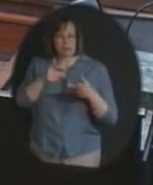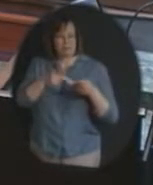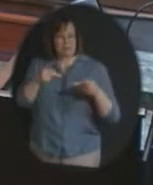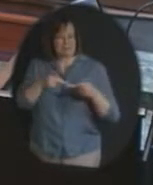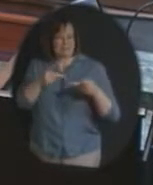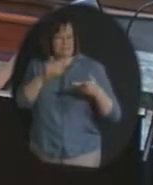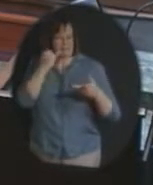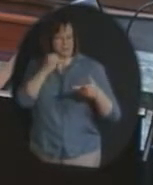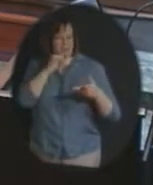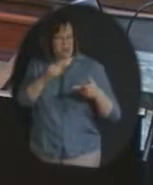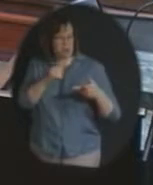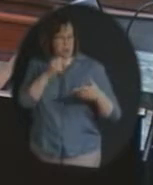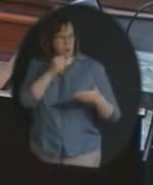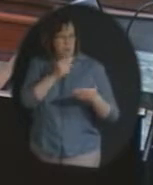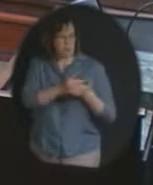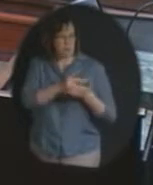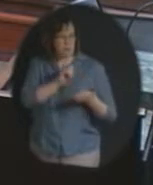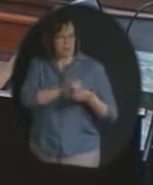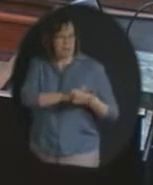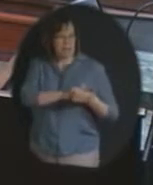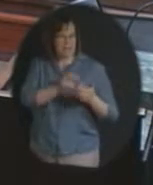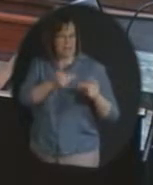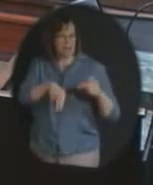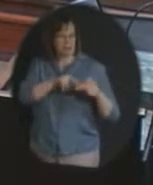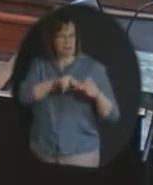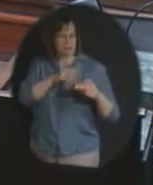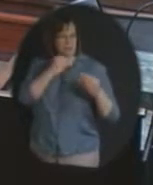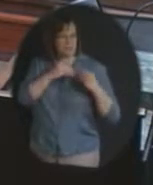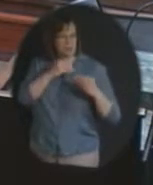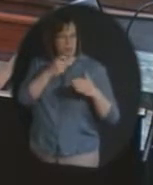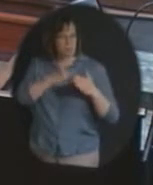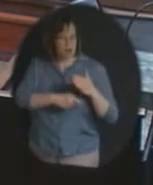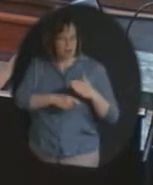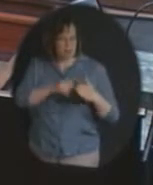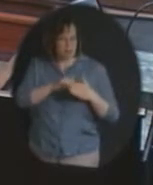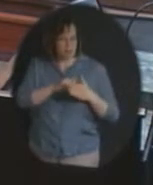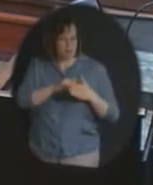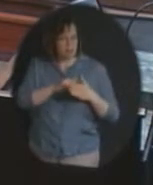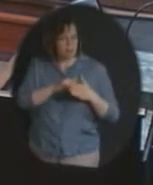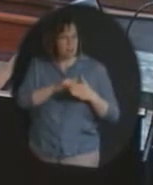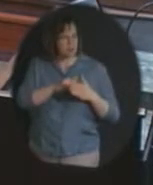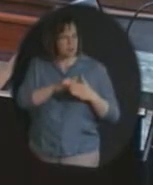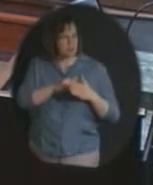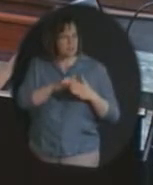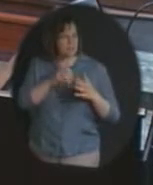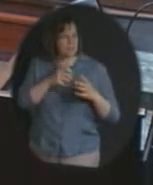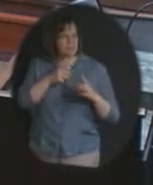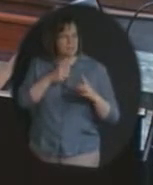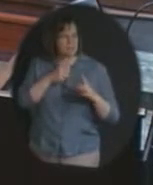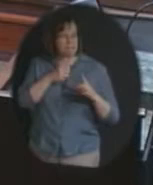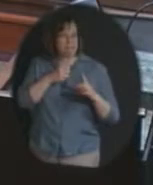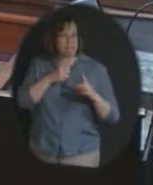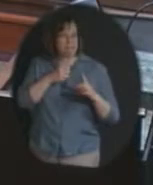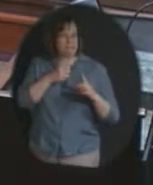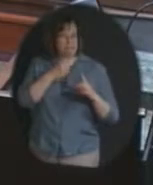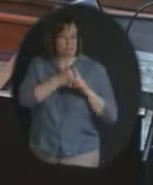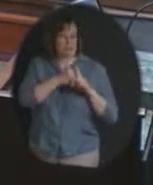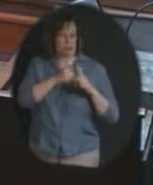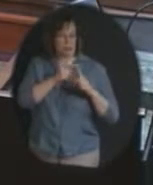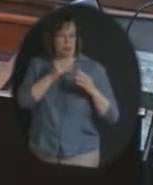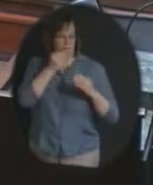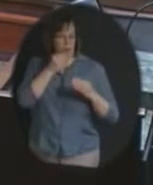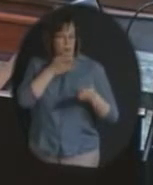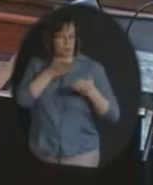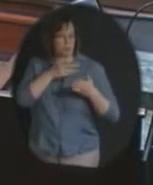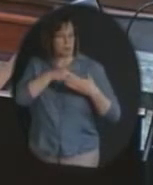where if we do not approve this increase in meal prices, that's a substantial hit to our food service program in